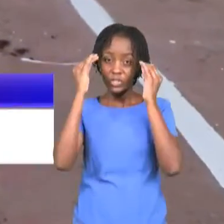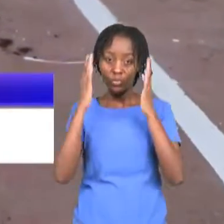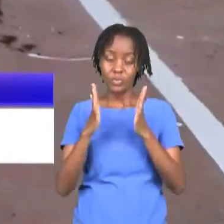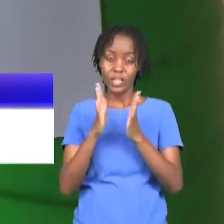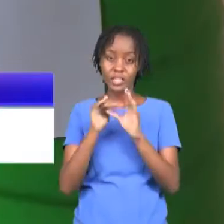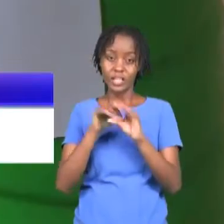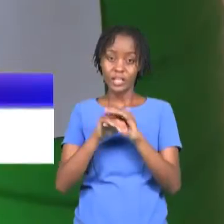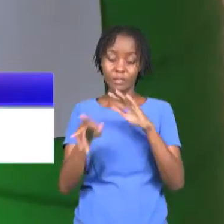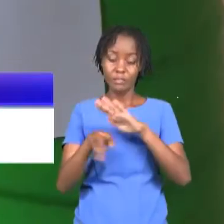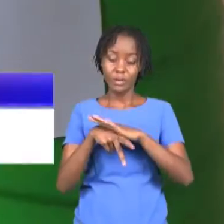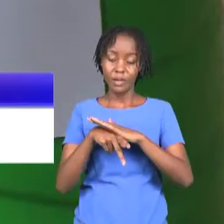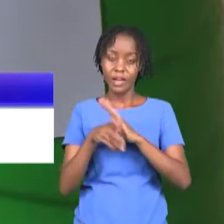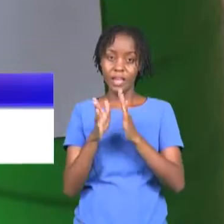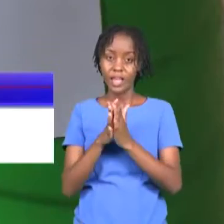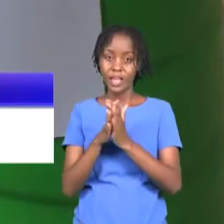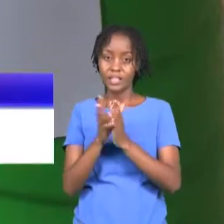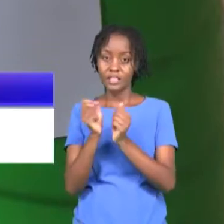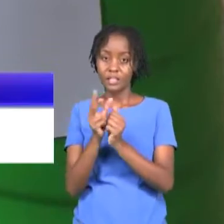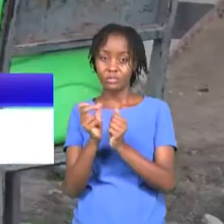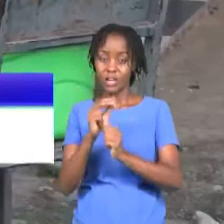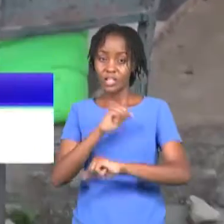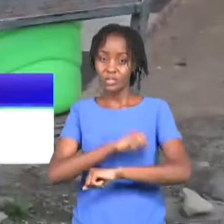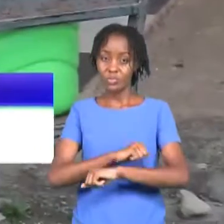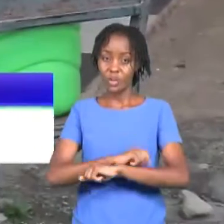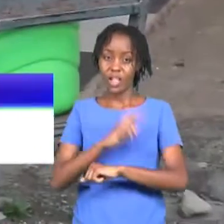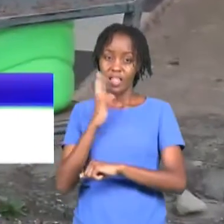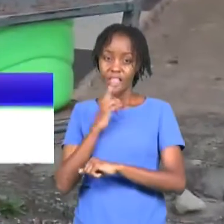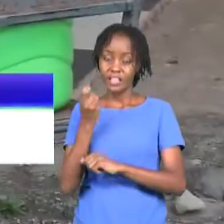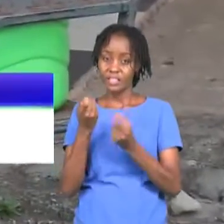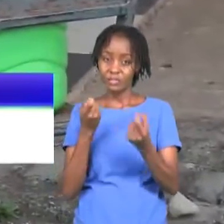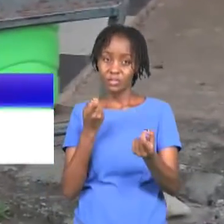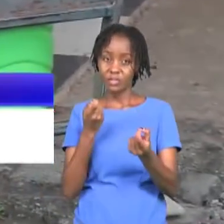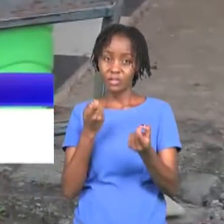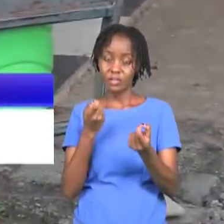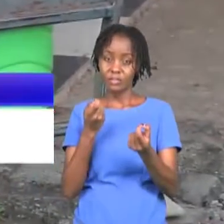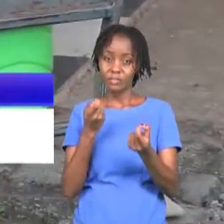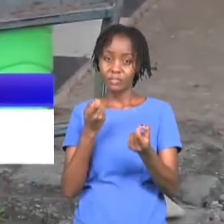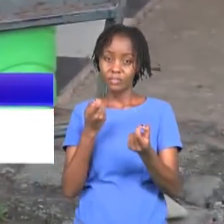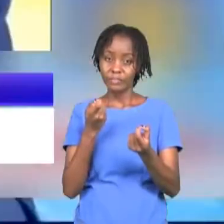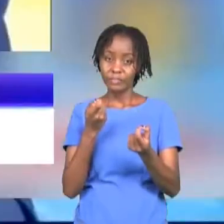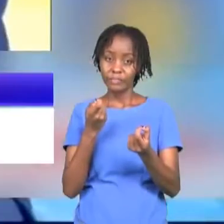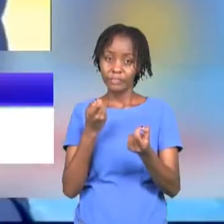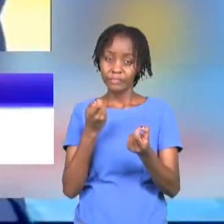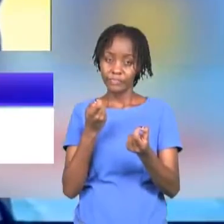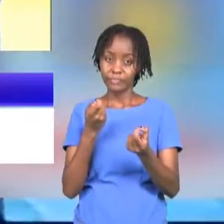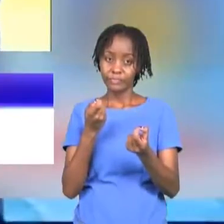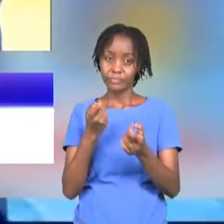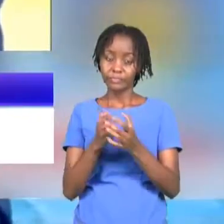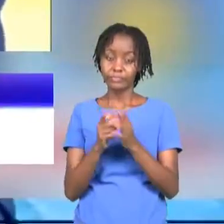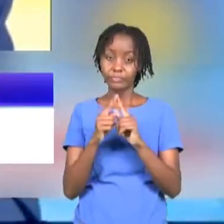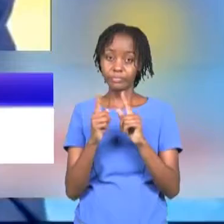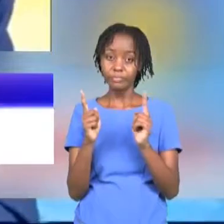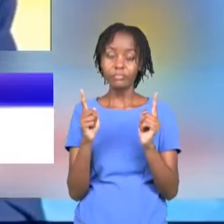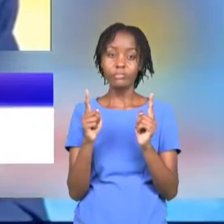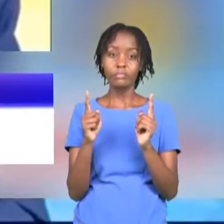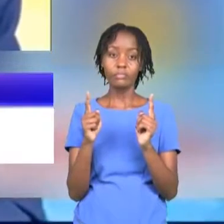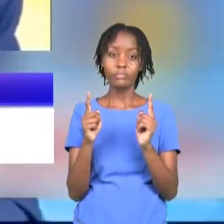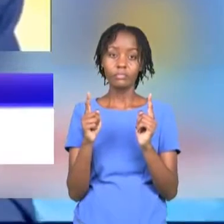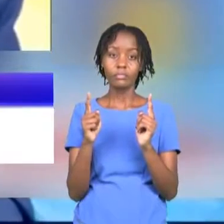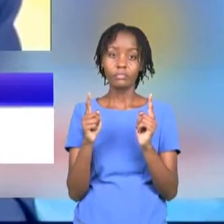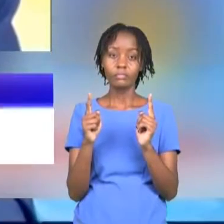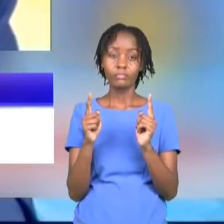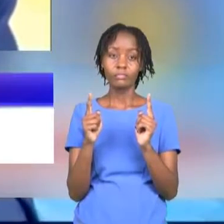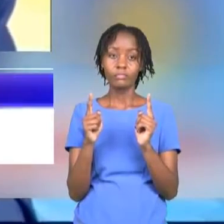secondary schools contracting the virus are minimal than it was earlier been anticipated. However, one of the things that